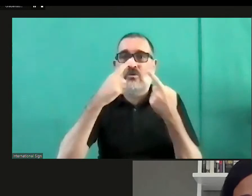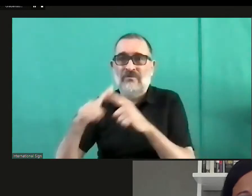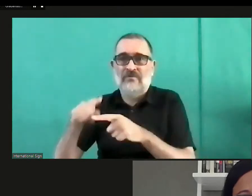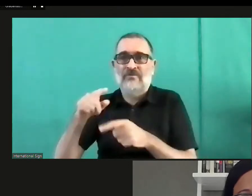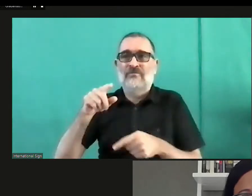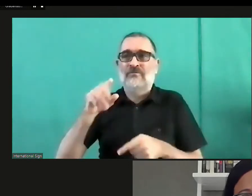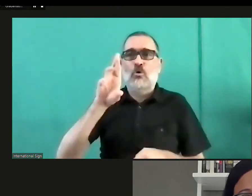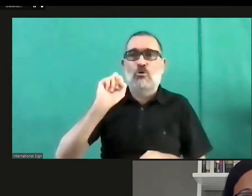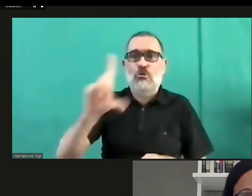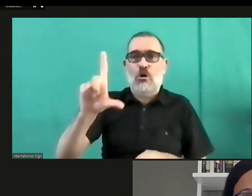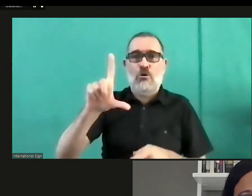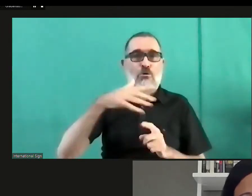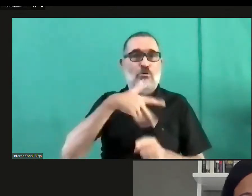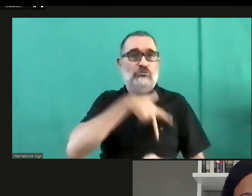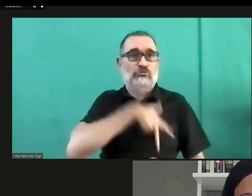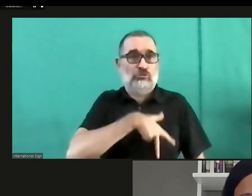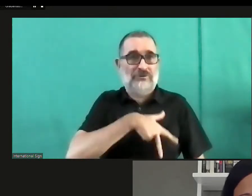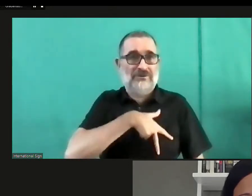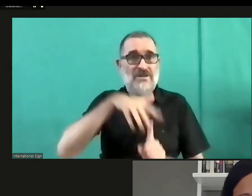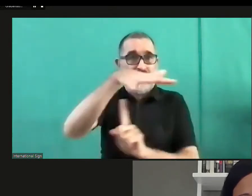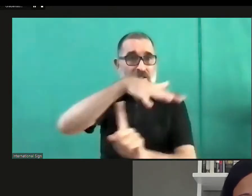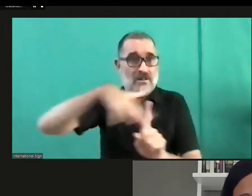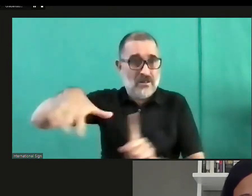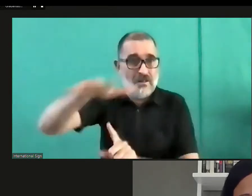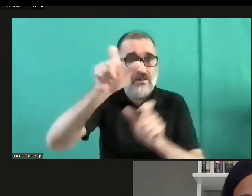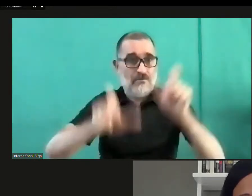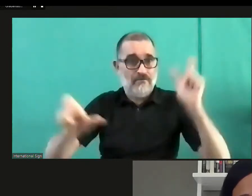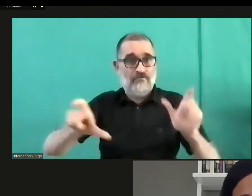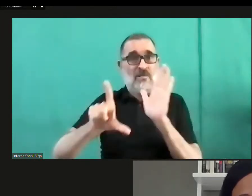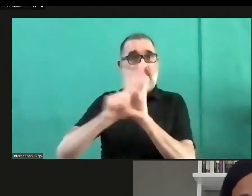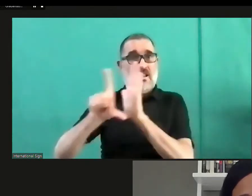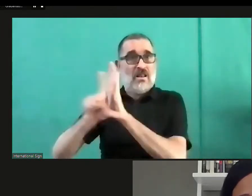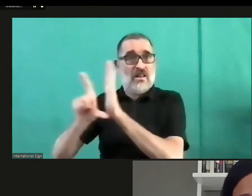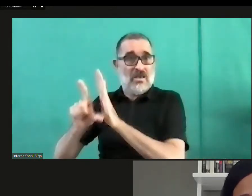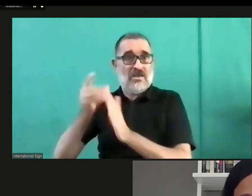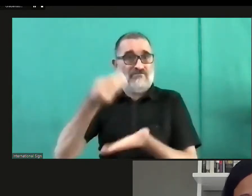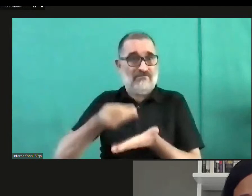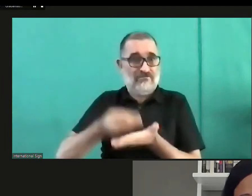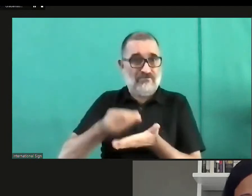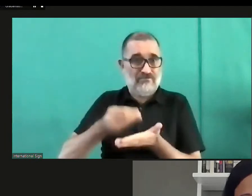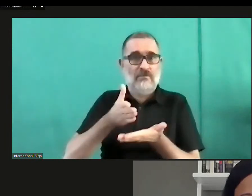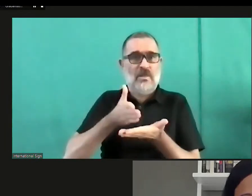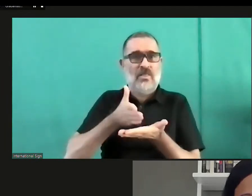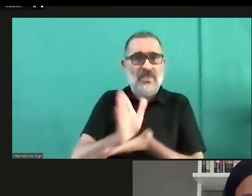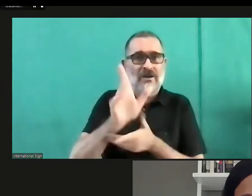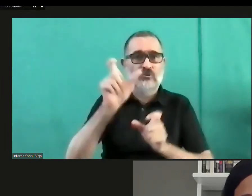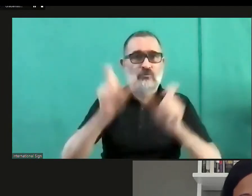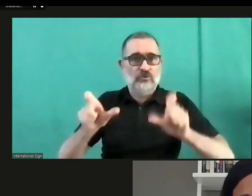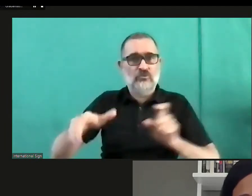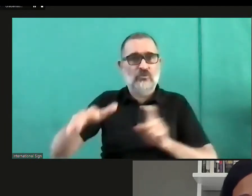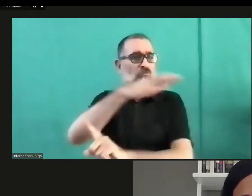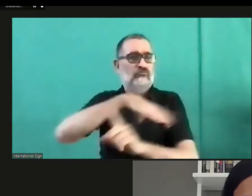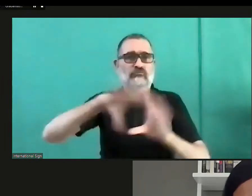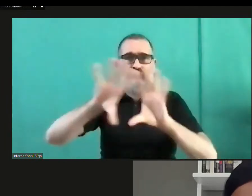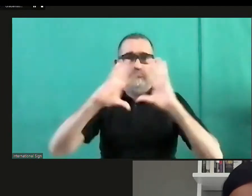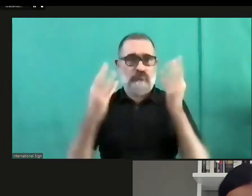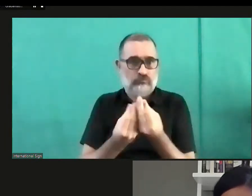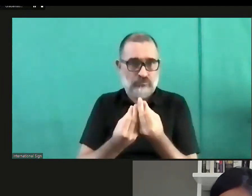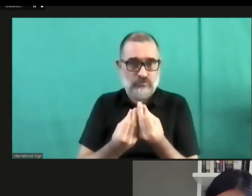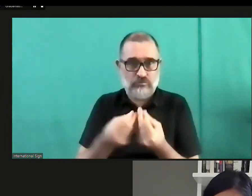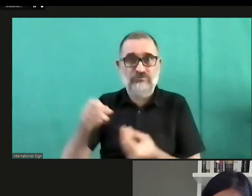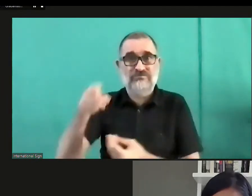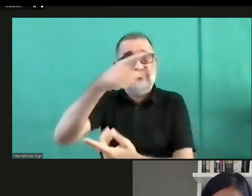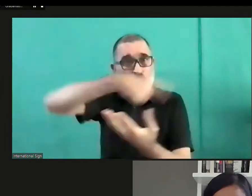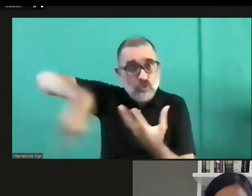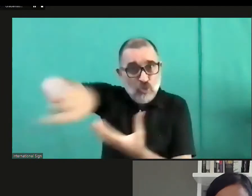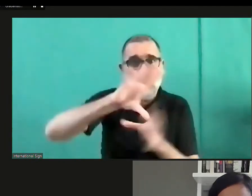ministries, the Minister of Health of Suriname, the Dr. Rui. Really appreciate him coming to help us